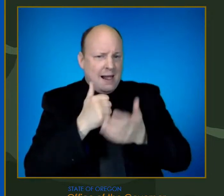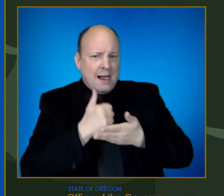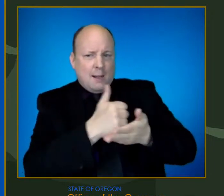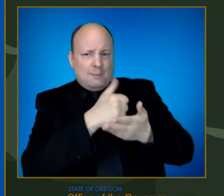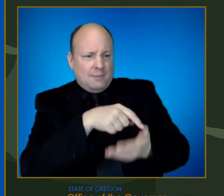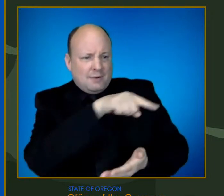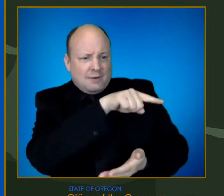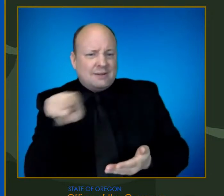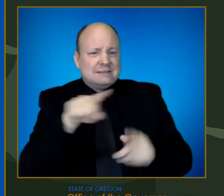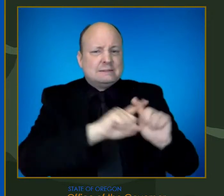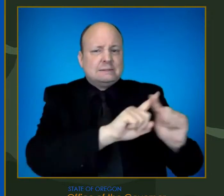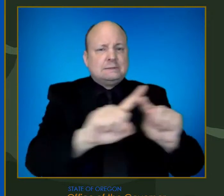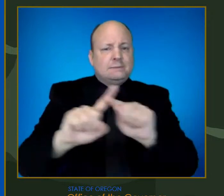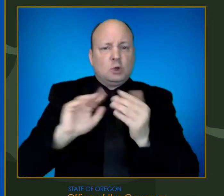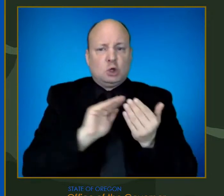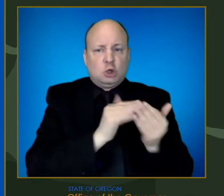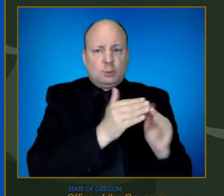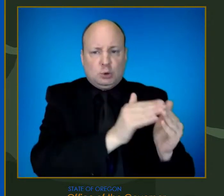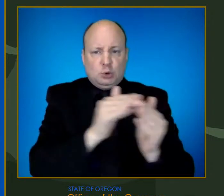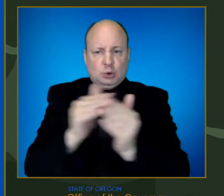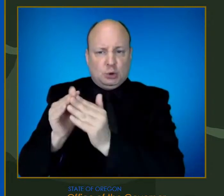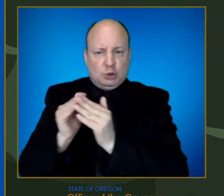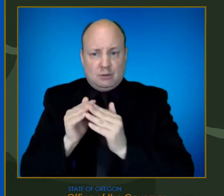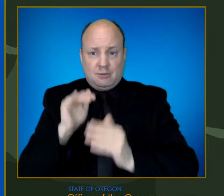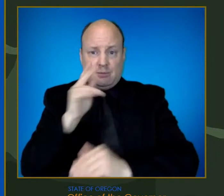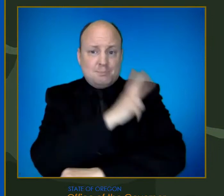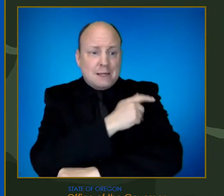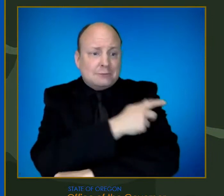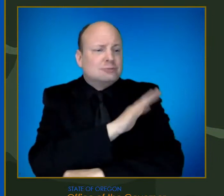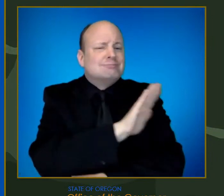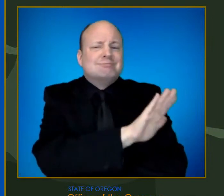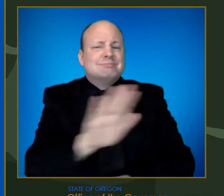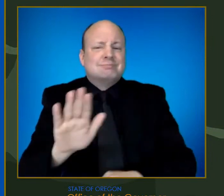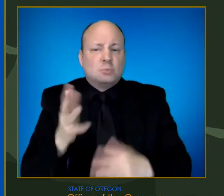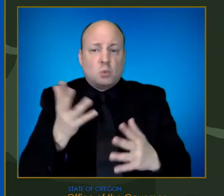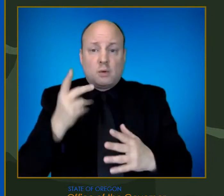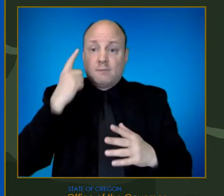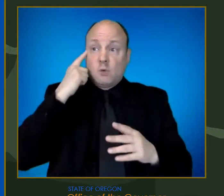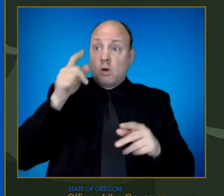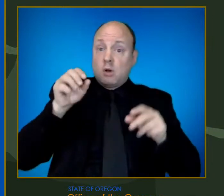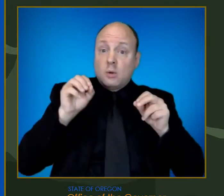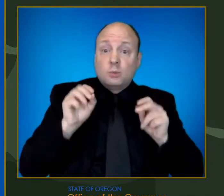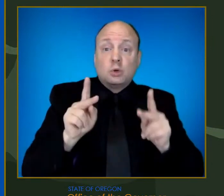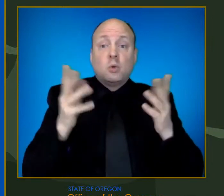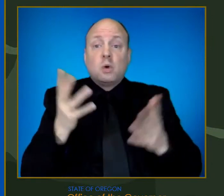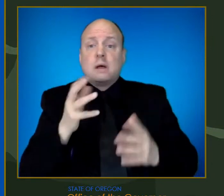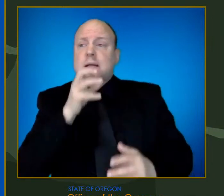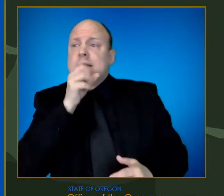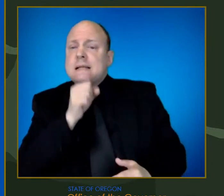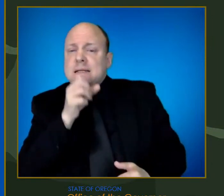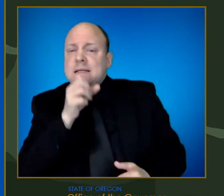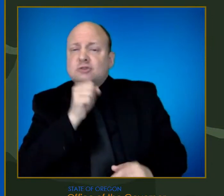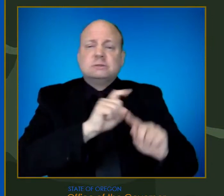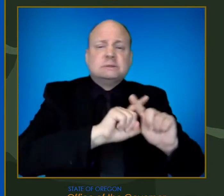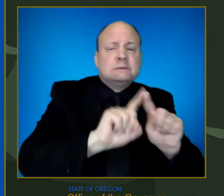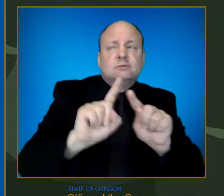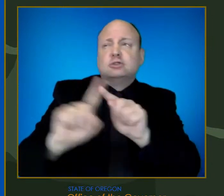Latina patients and opened eligibility to everyone they serve, regardless of age, occupation, or underlying health